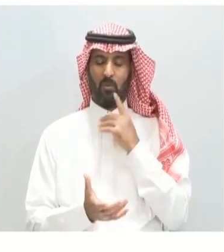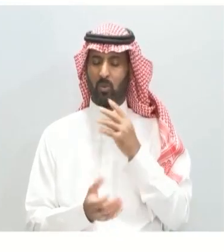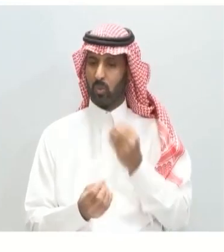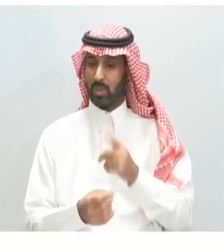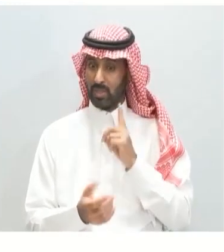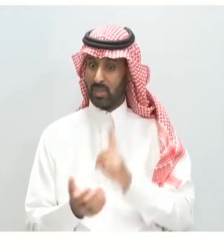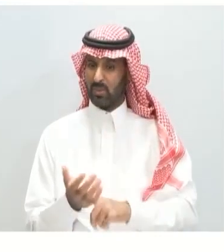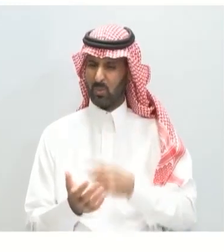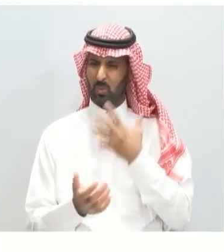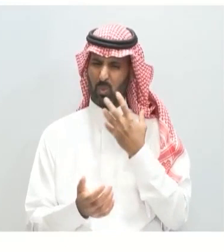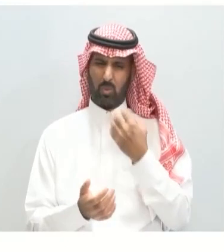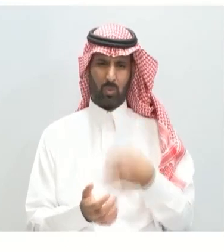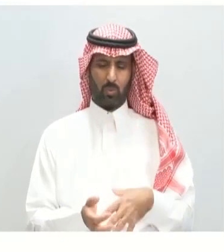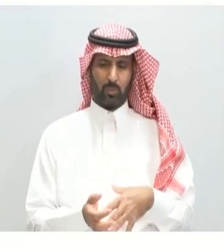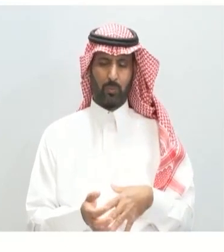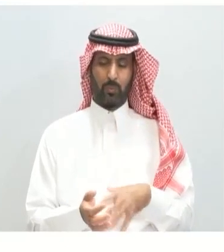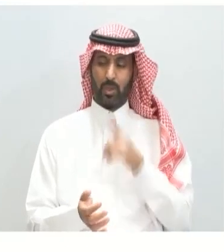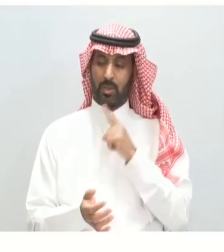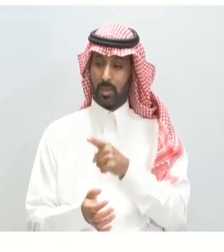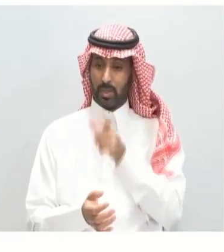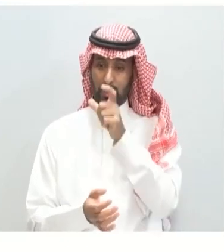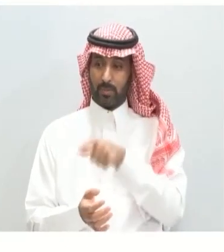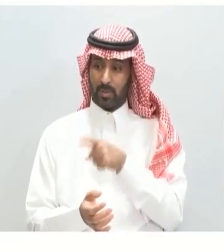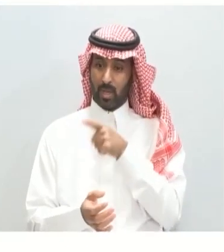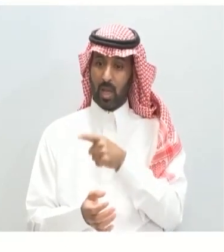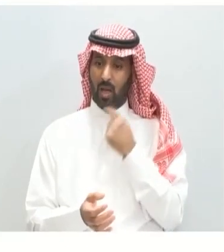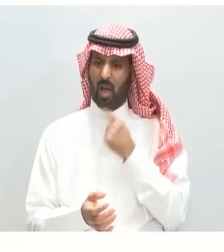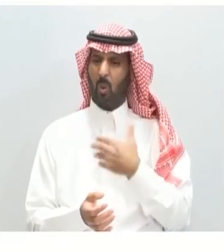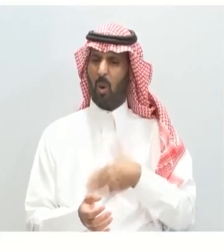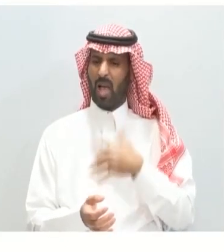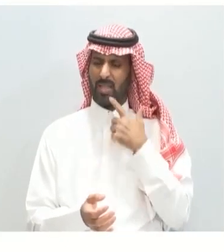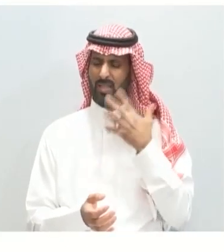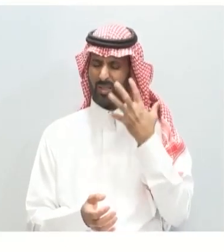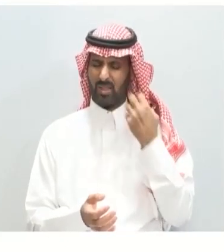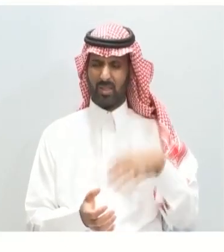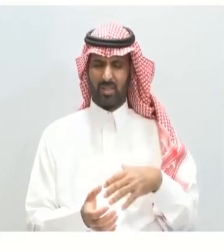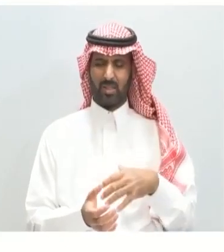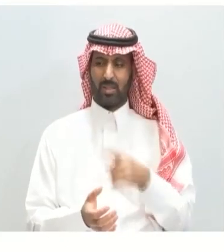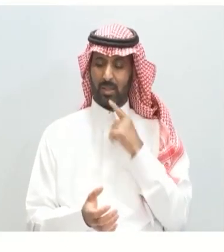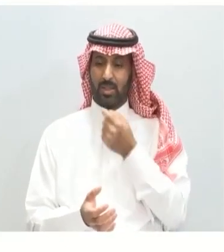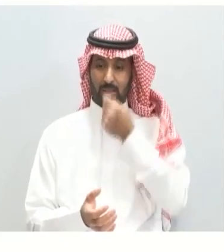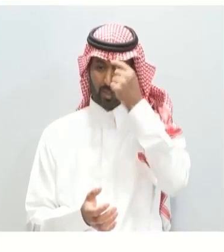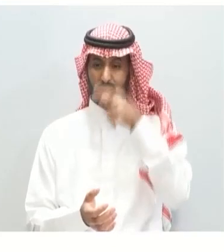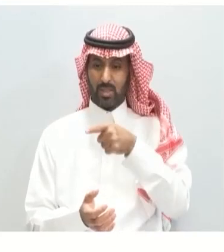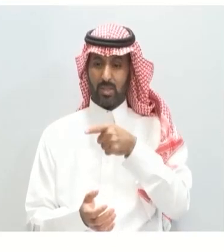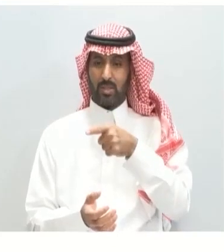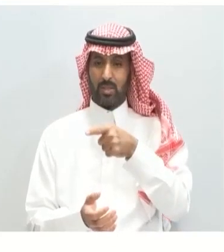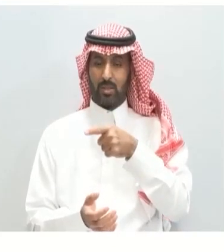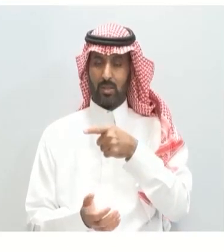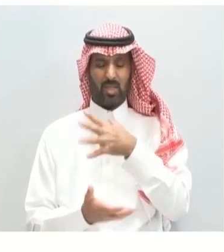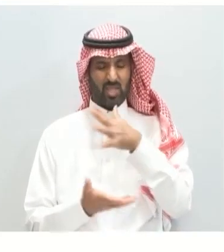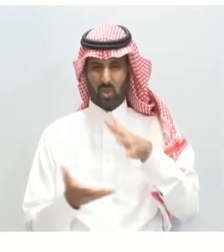really boring. If he was describing himself, he would say, I was really bored. But he is describing